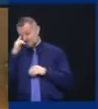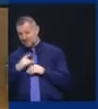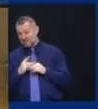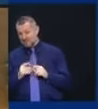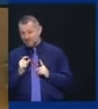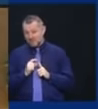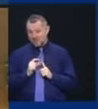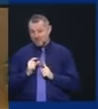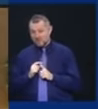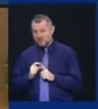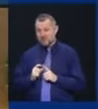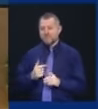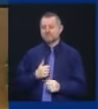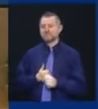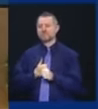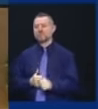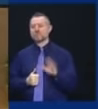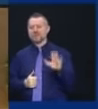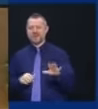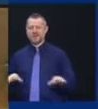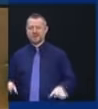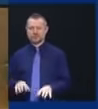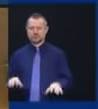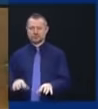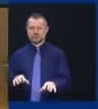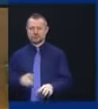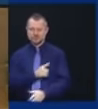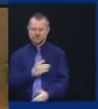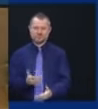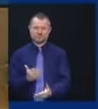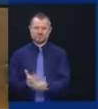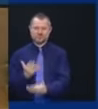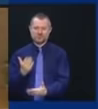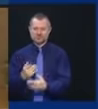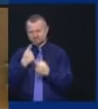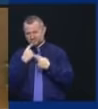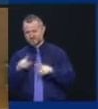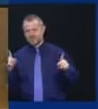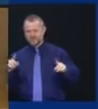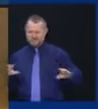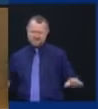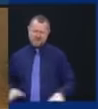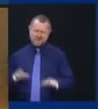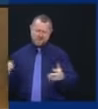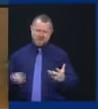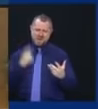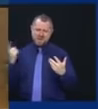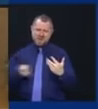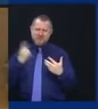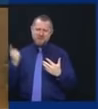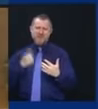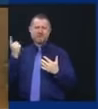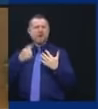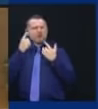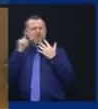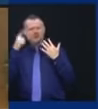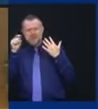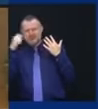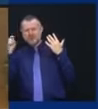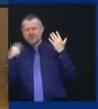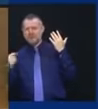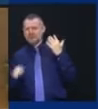work. And the governor has demonstrated great work. You also made it clear